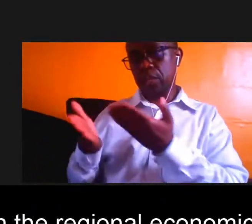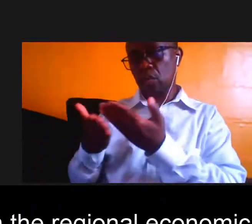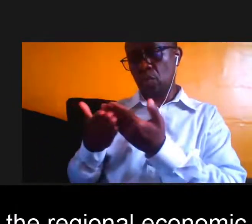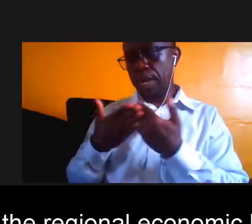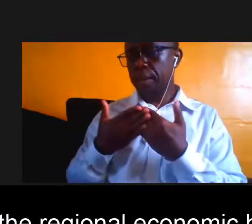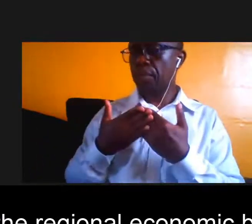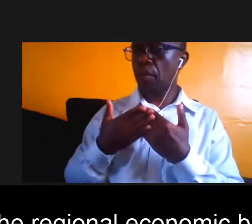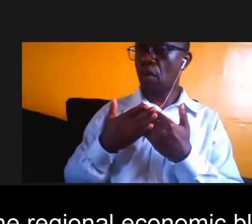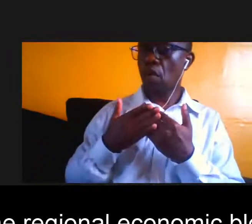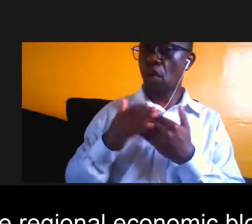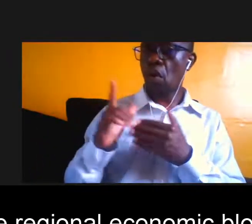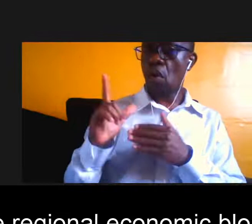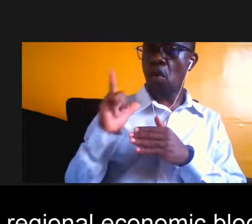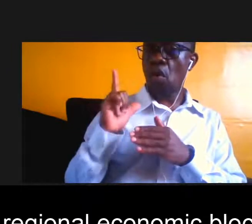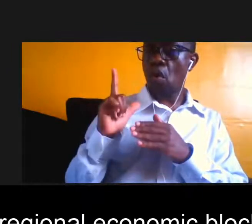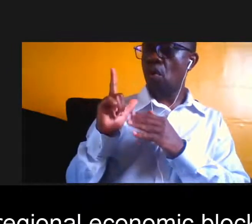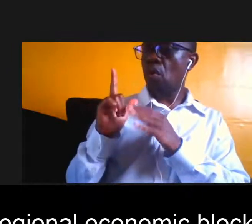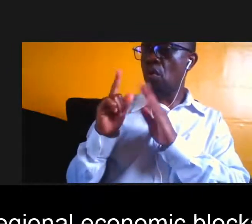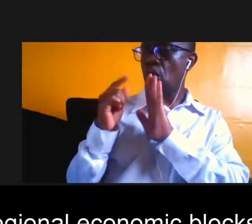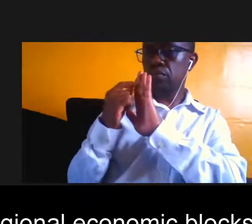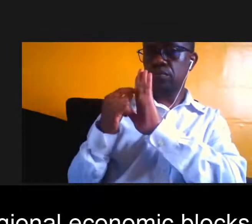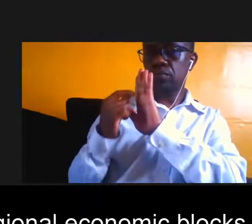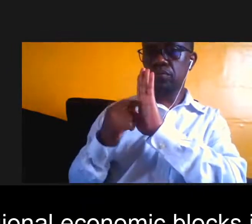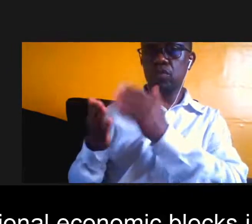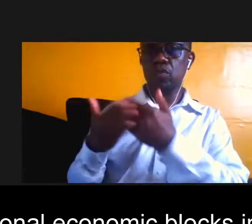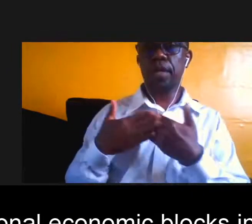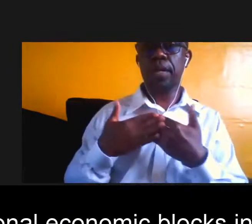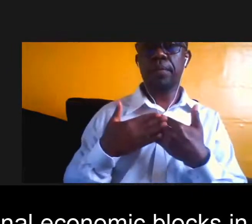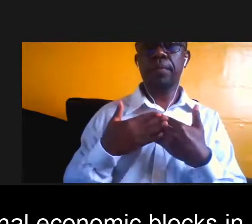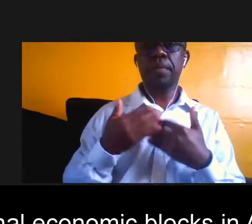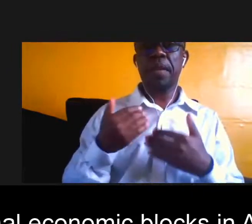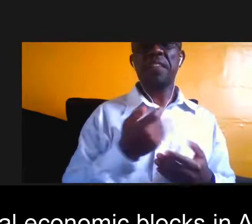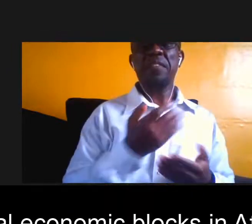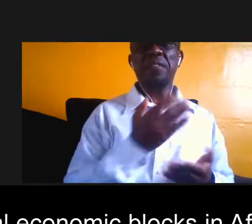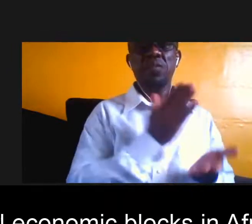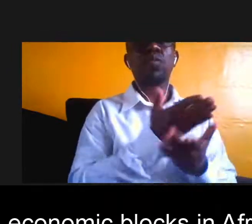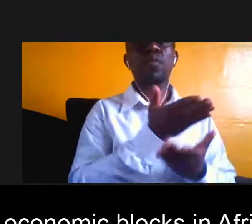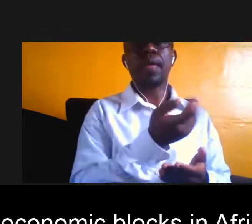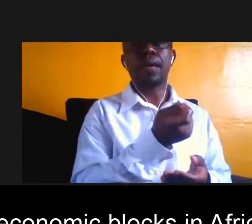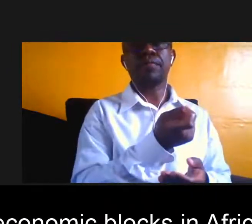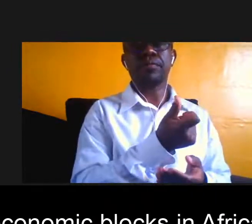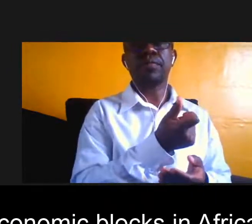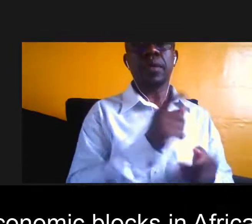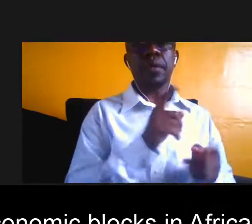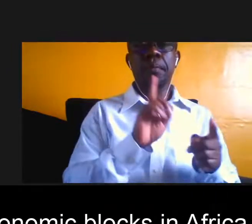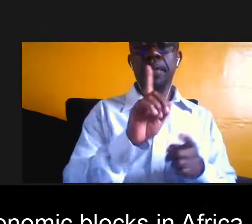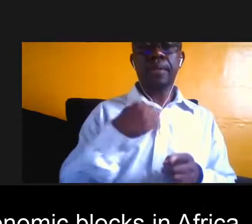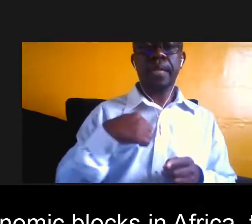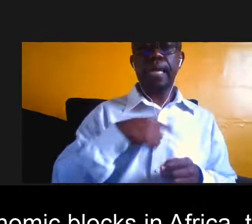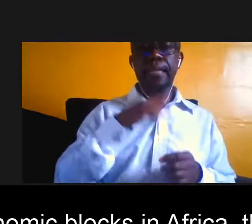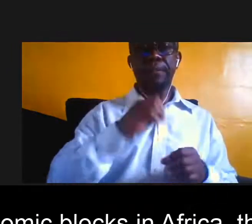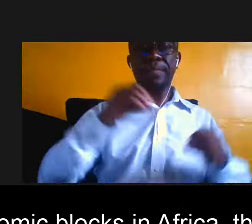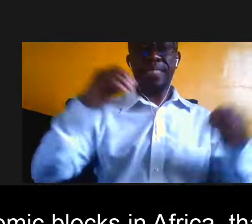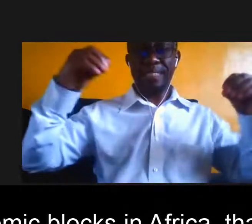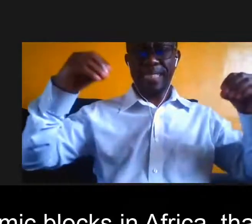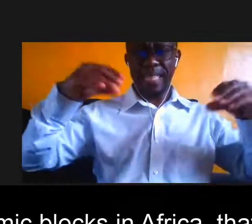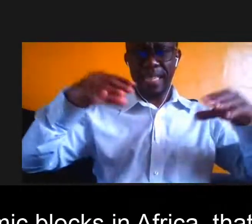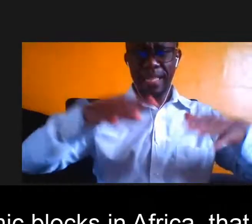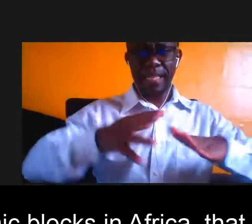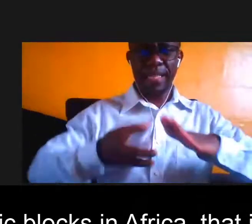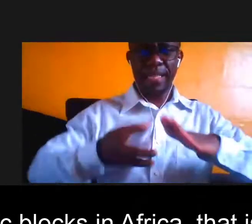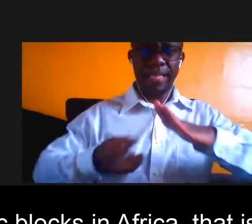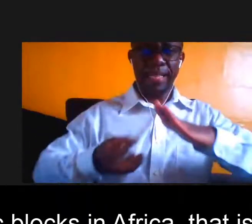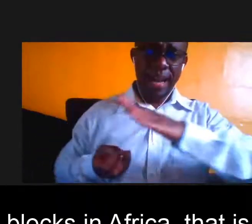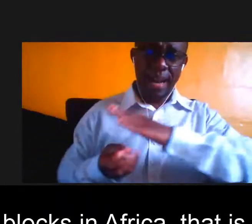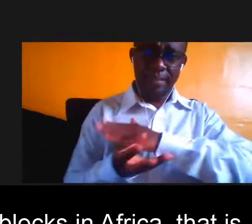principles that we follow through. We have a few as the CSO Forum, but we need to clearly spell out that when we talk